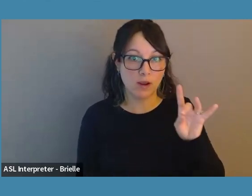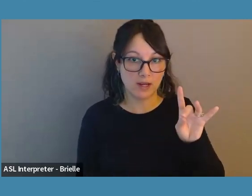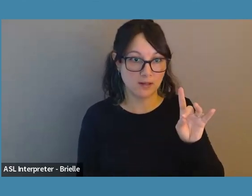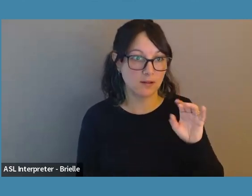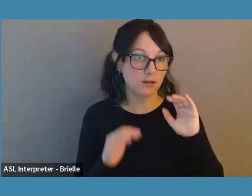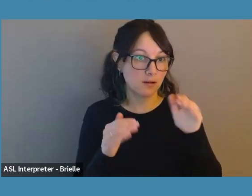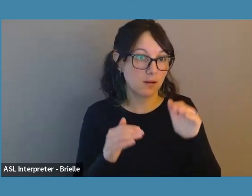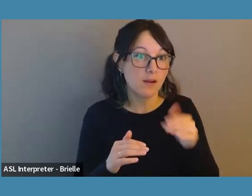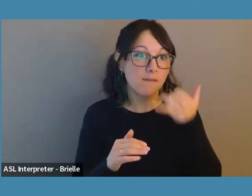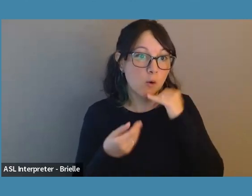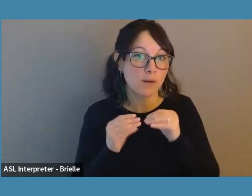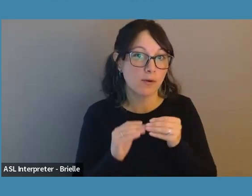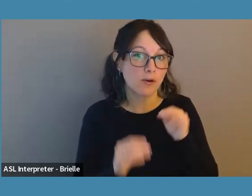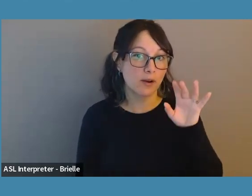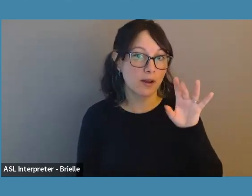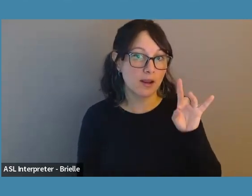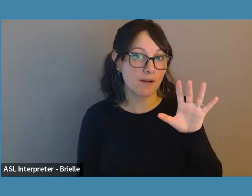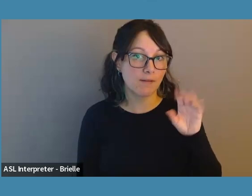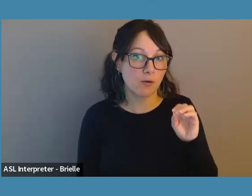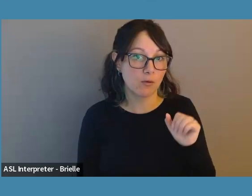32308. Their phone number is